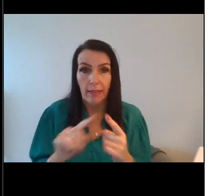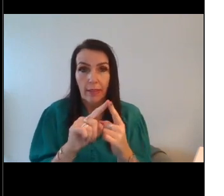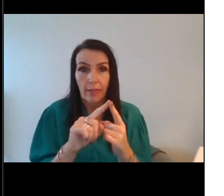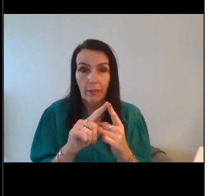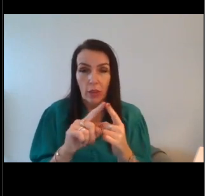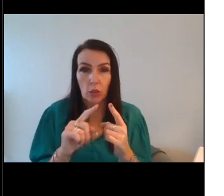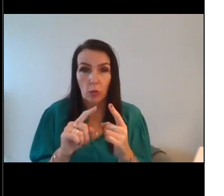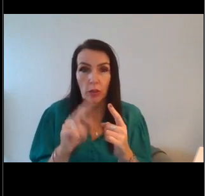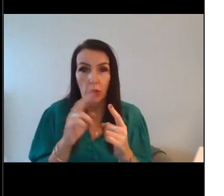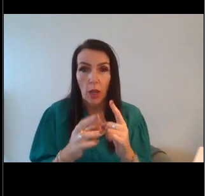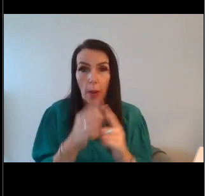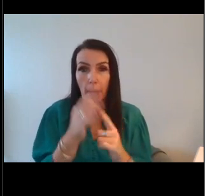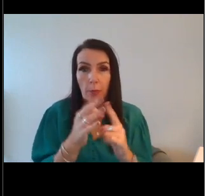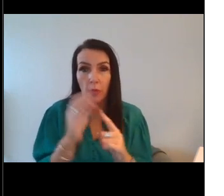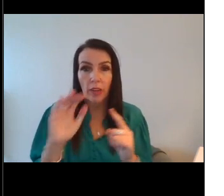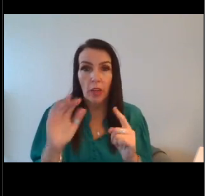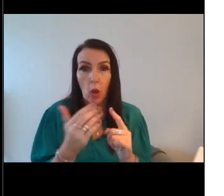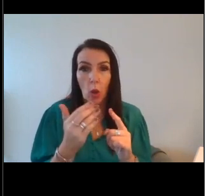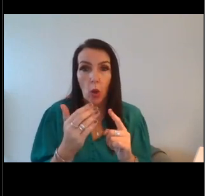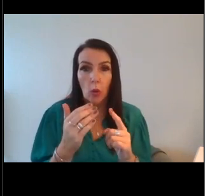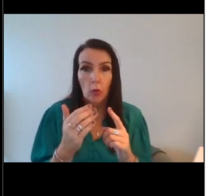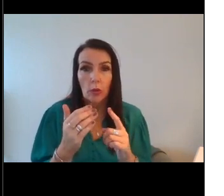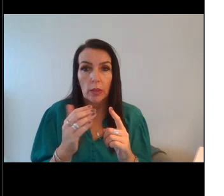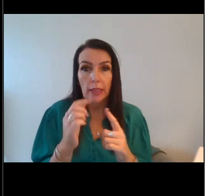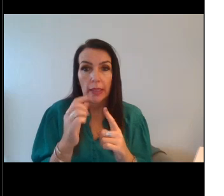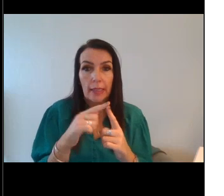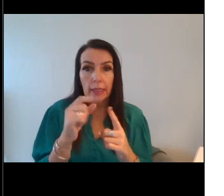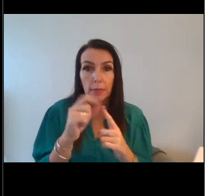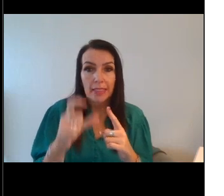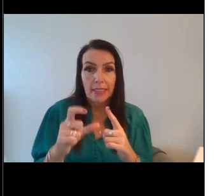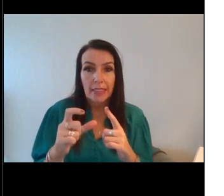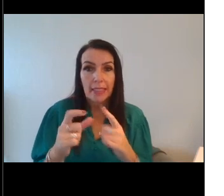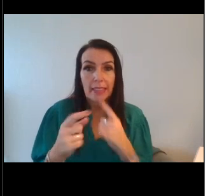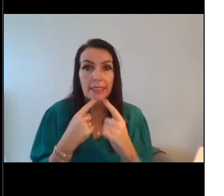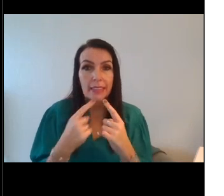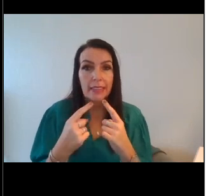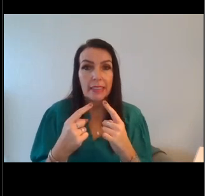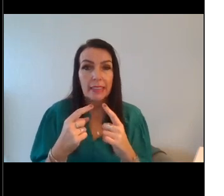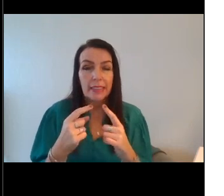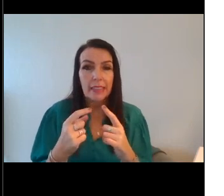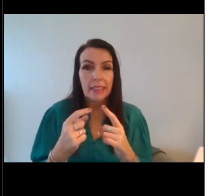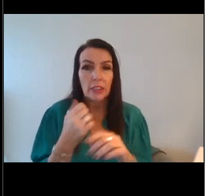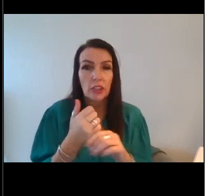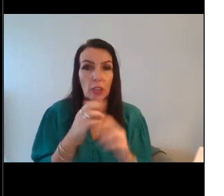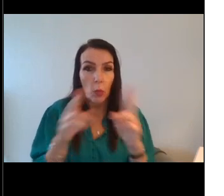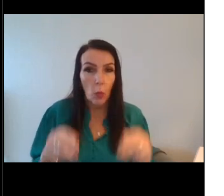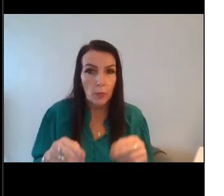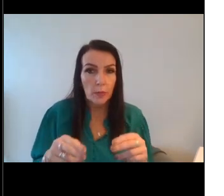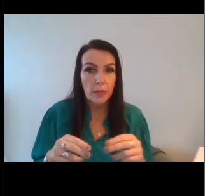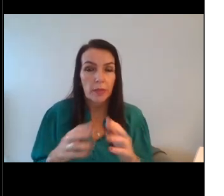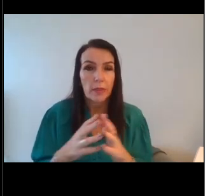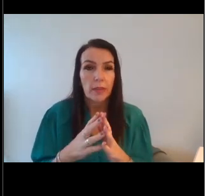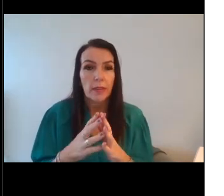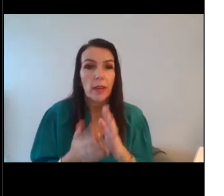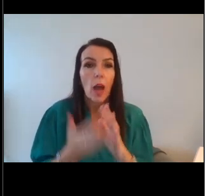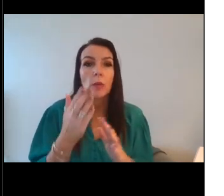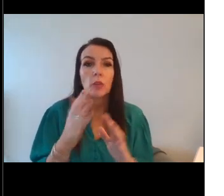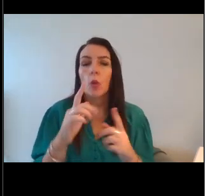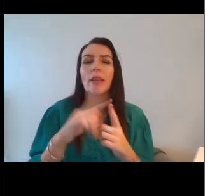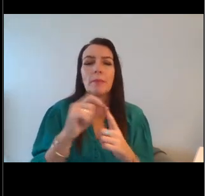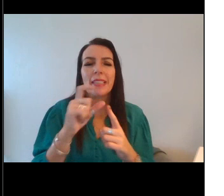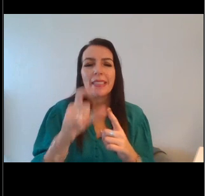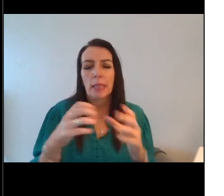focused on improving all EPC band D to G homes up to EPC band C. And we called this